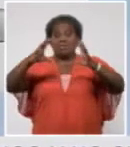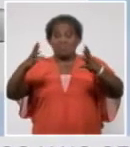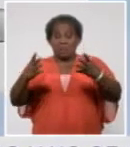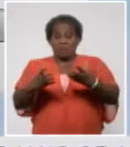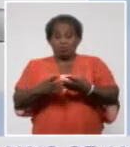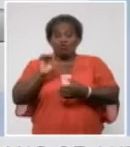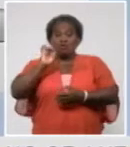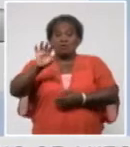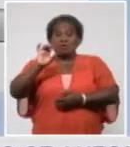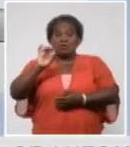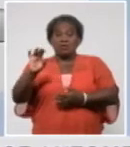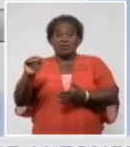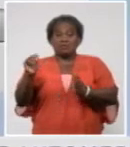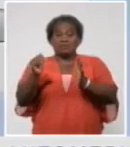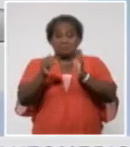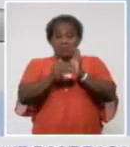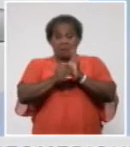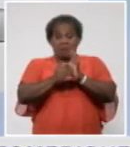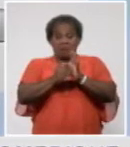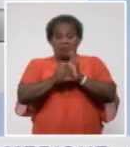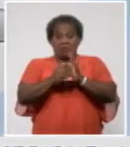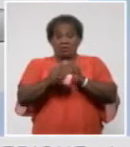15,141,313 infections.